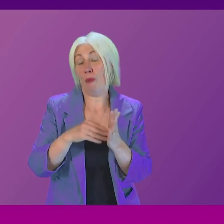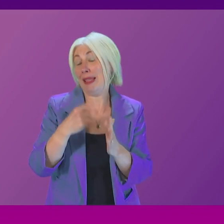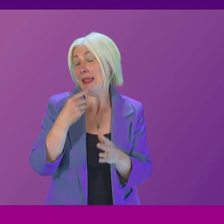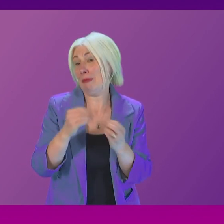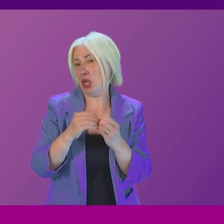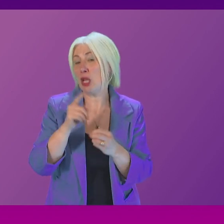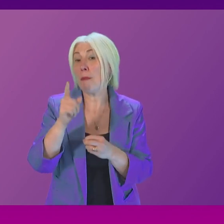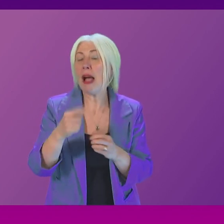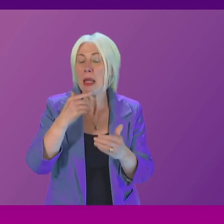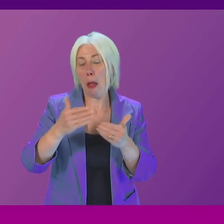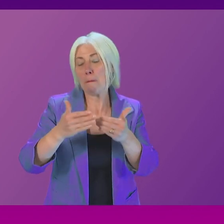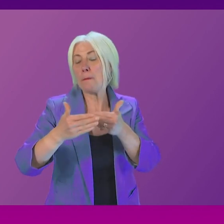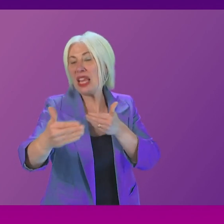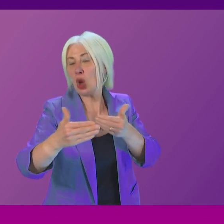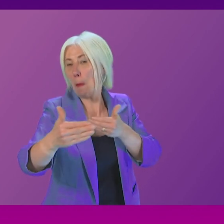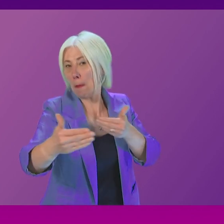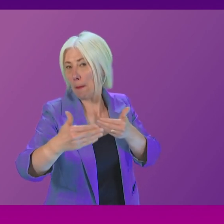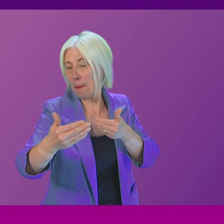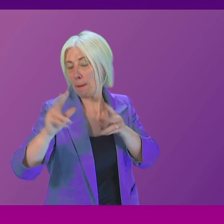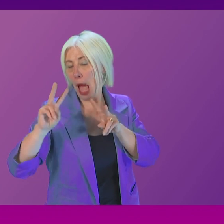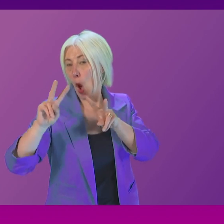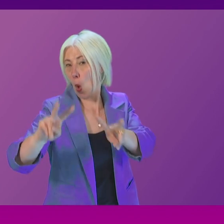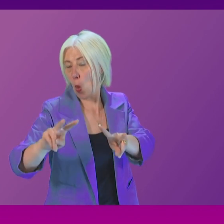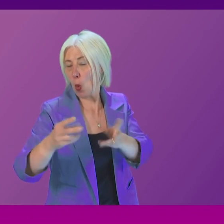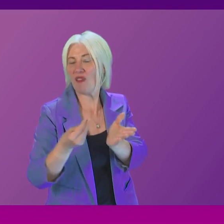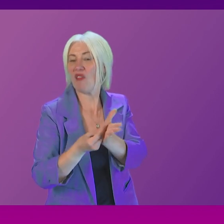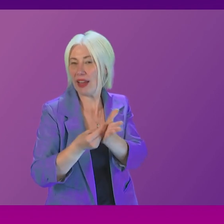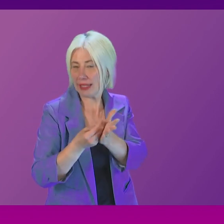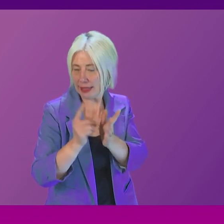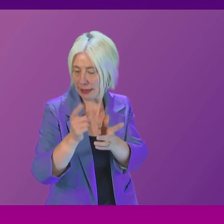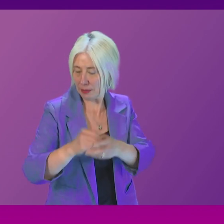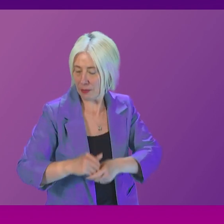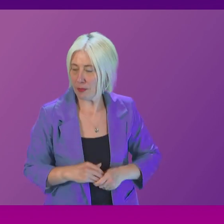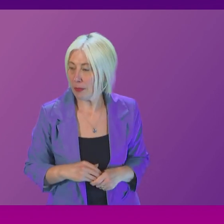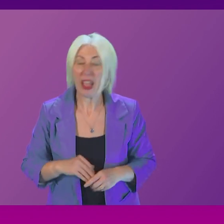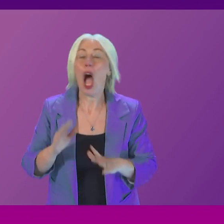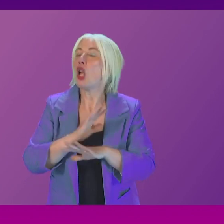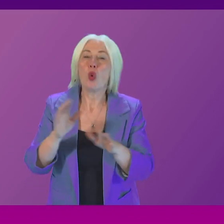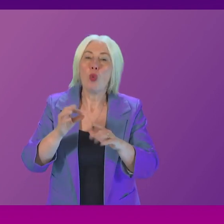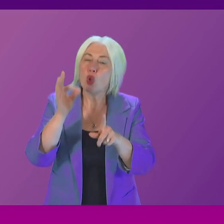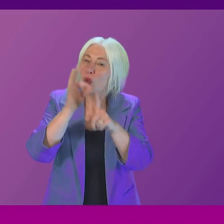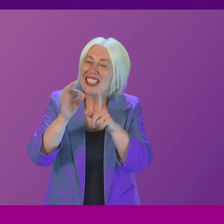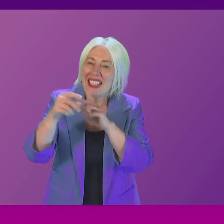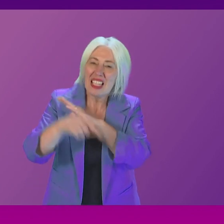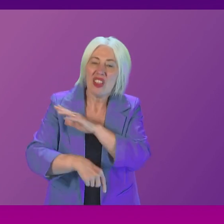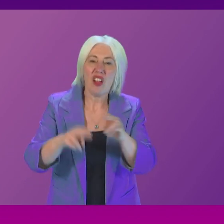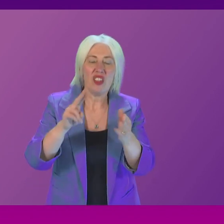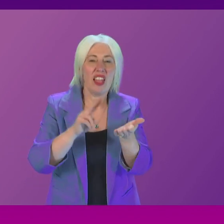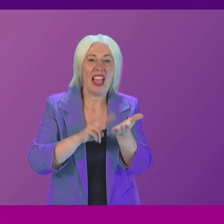certainly giving that medium-term outlook in terms of the finances. And again, without going into the detail of the